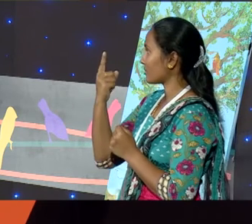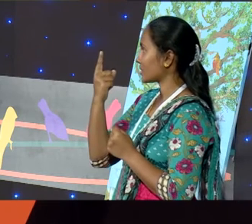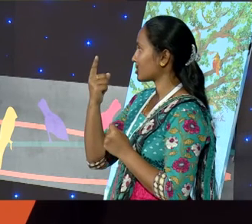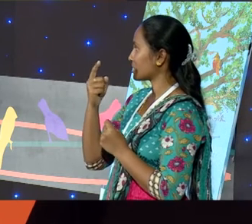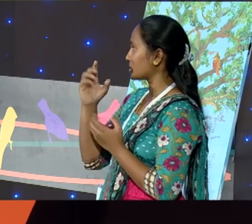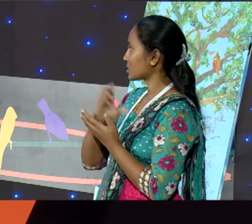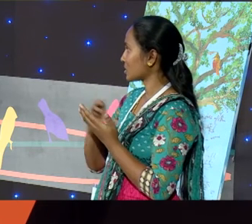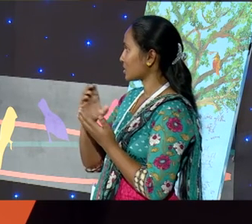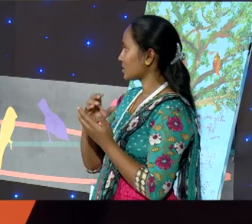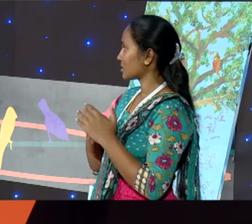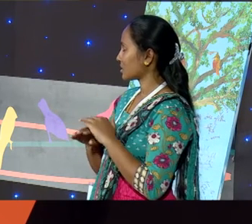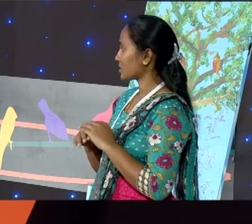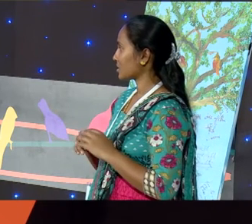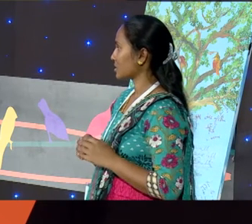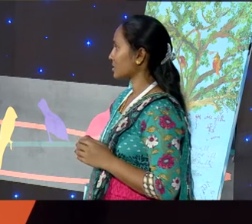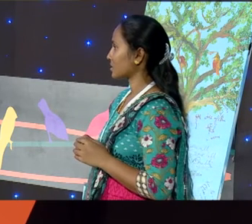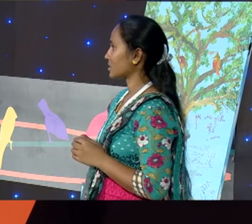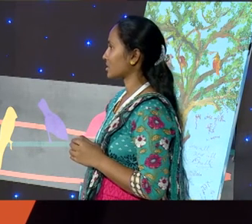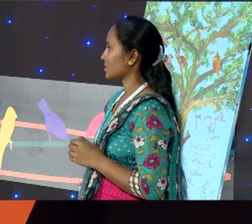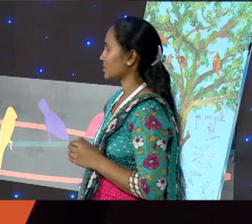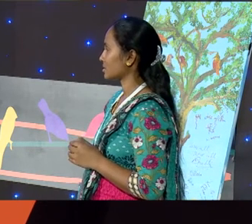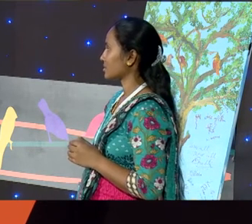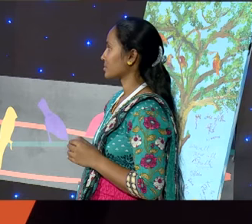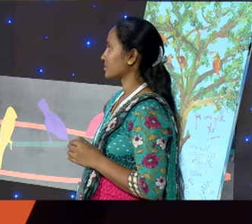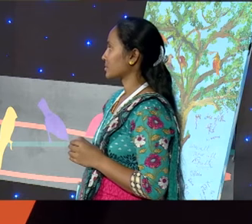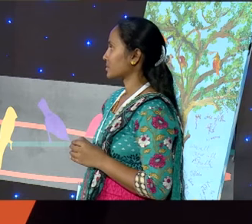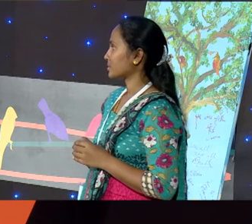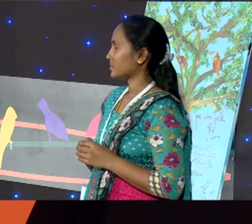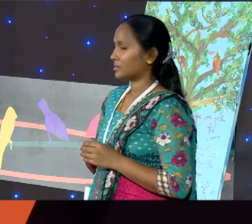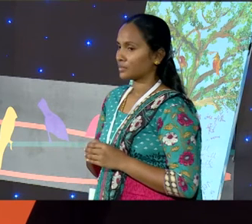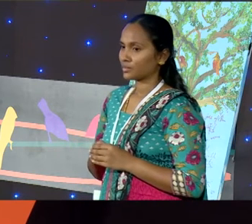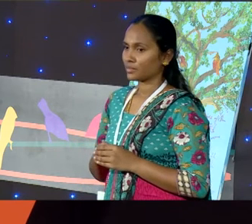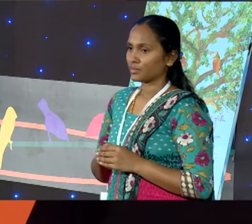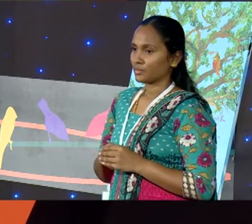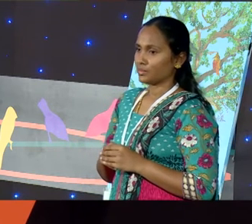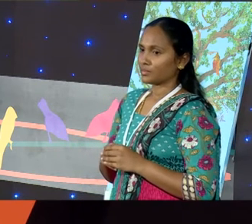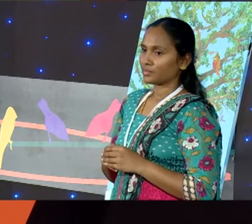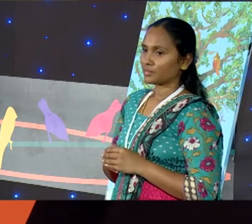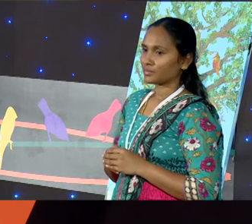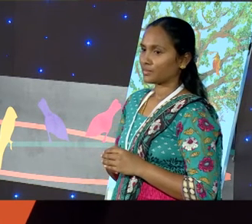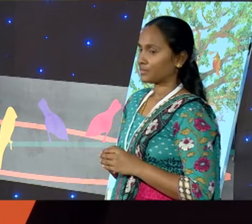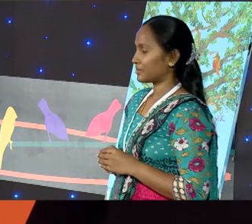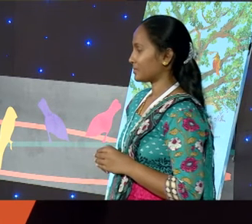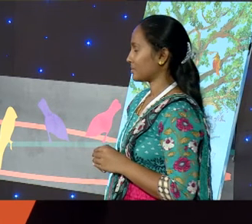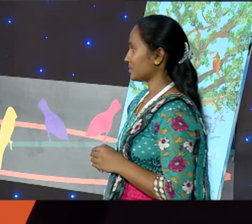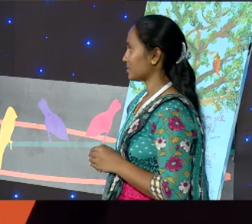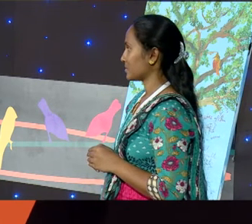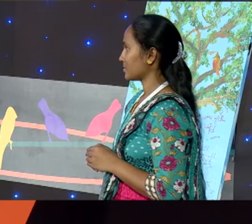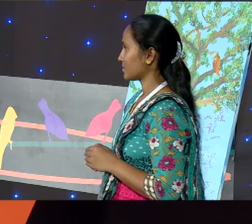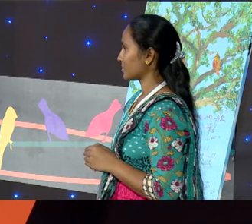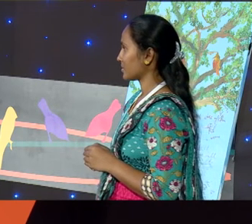scholarship for future leadership potential. And the next step I wanted to take was I wanted to study